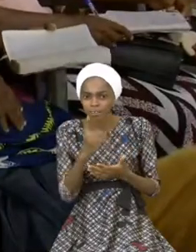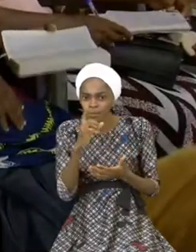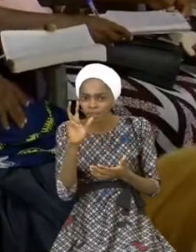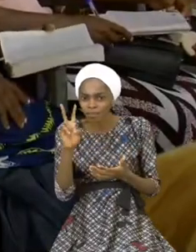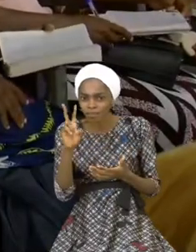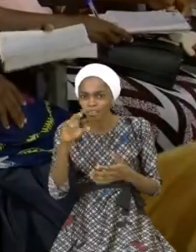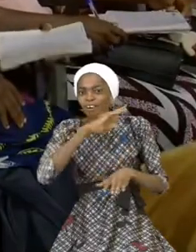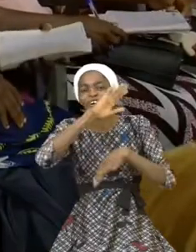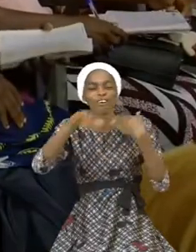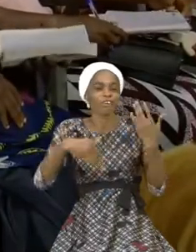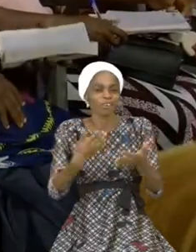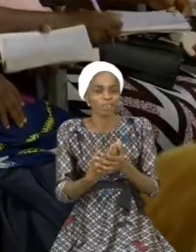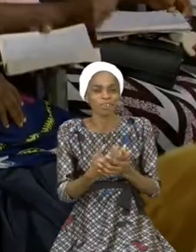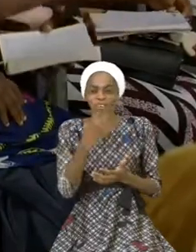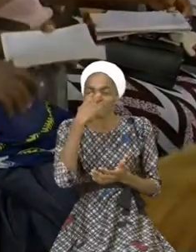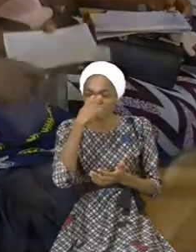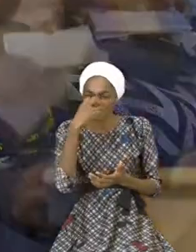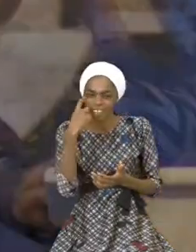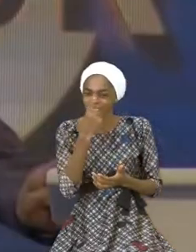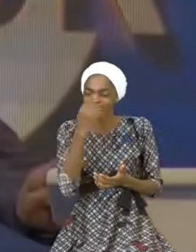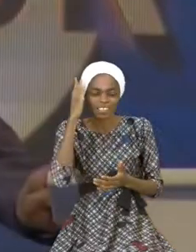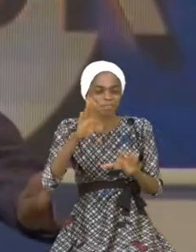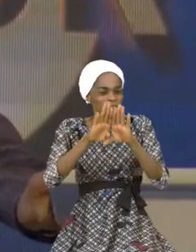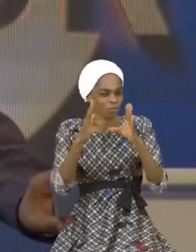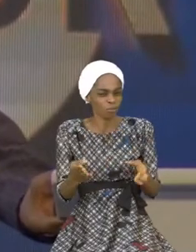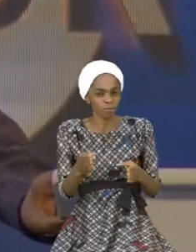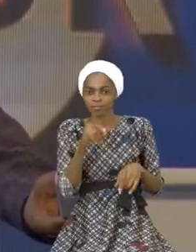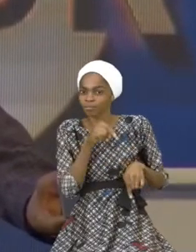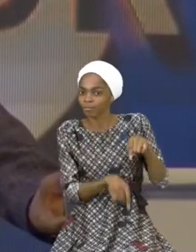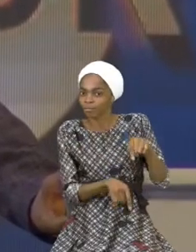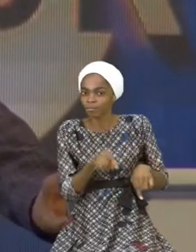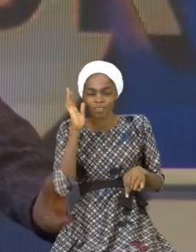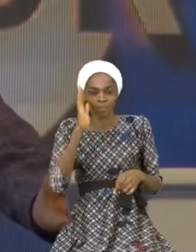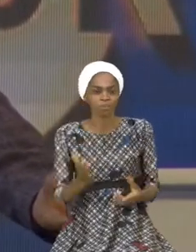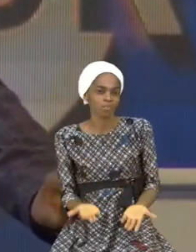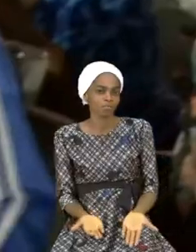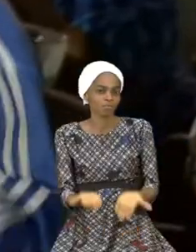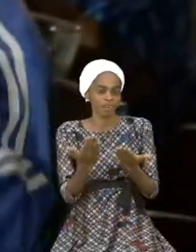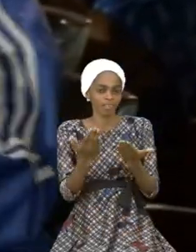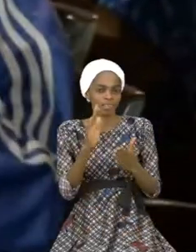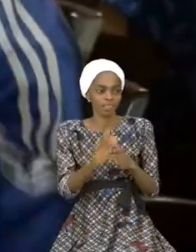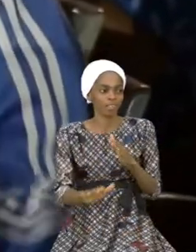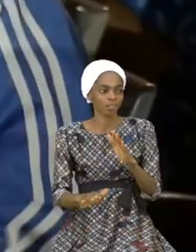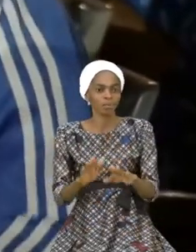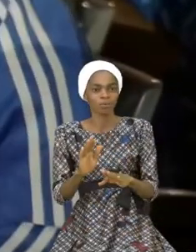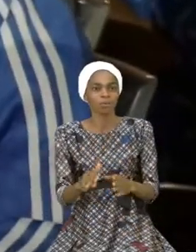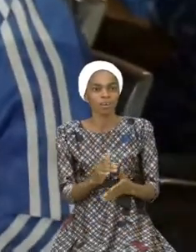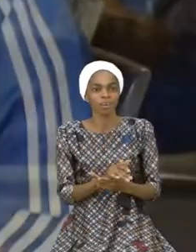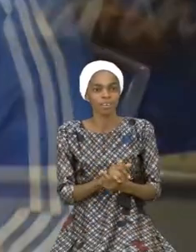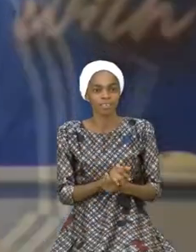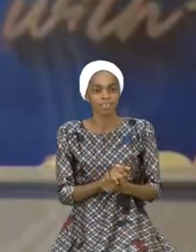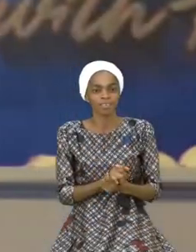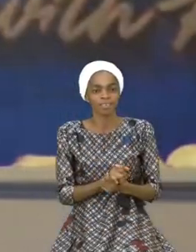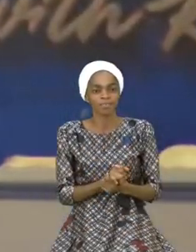eyes will open the neighbor will rise up and walk and those who are in